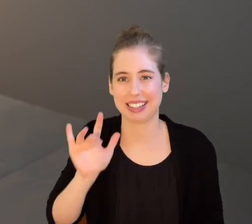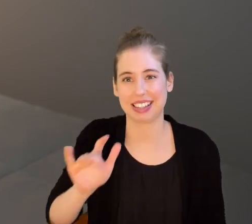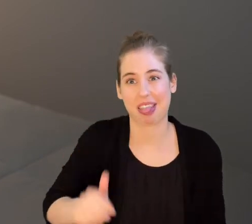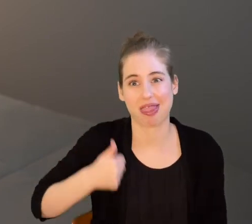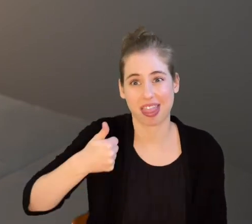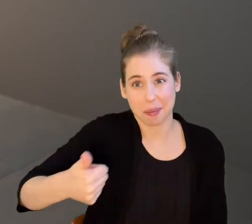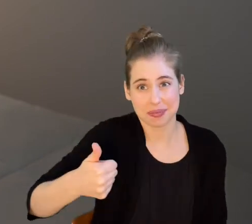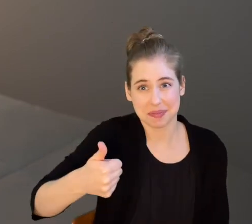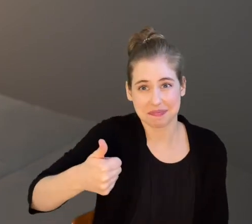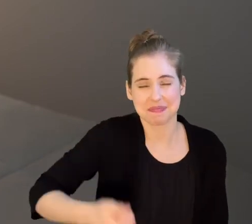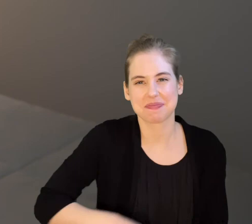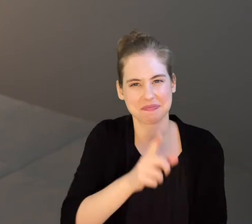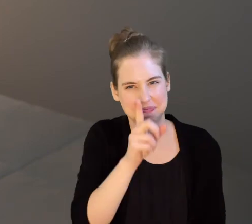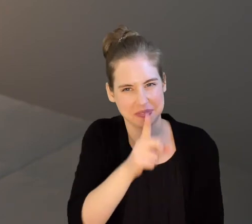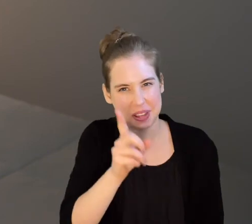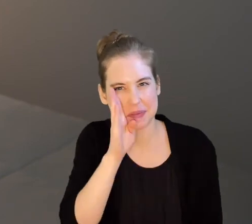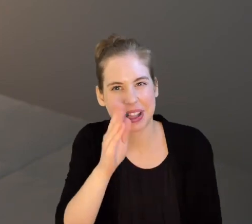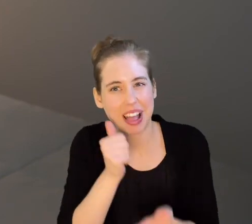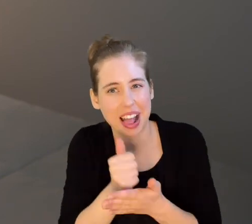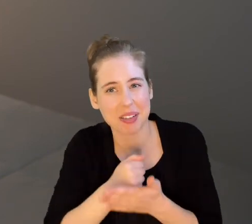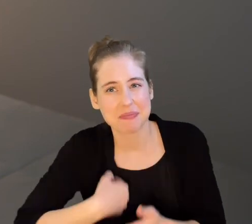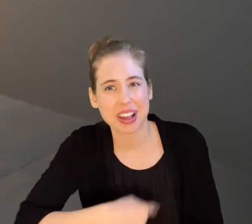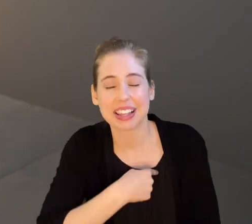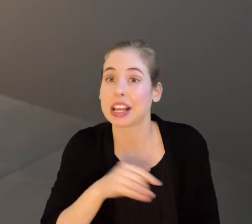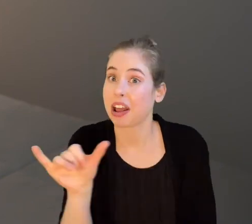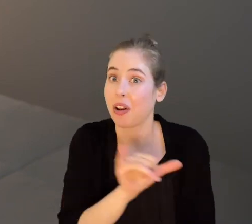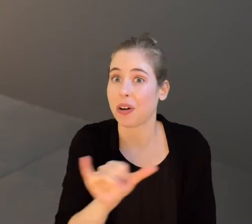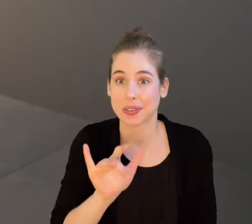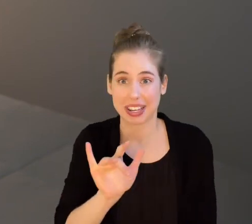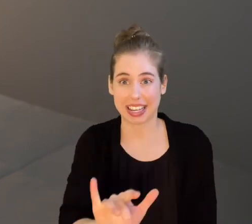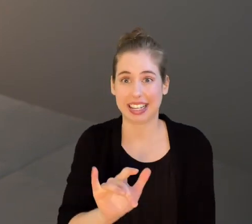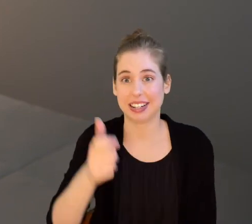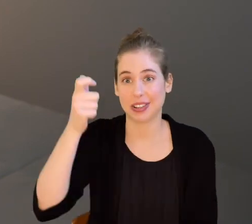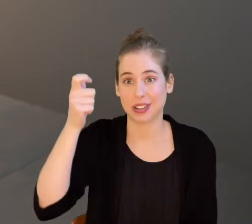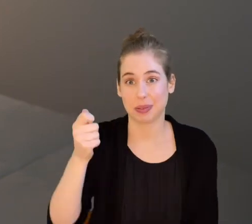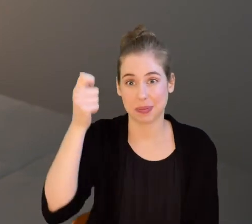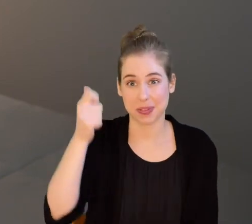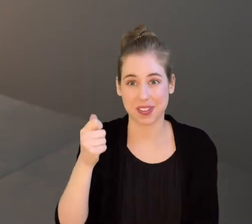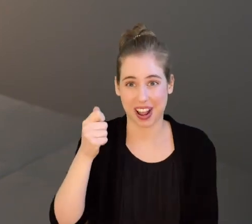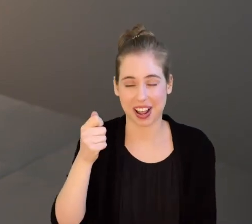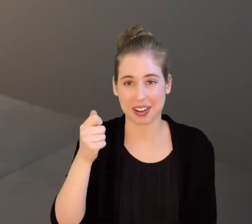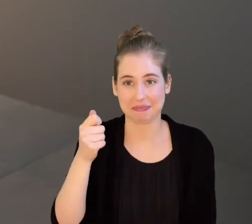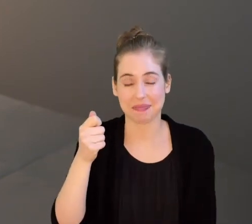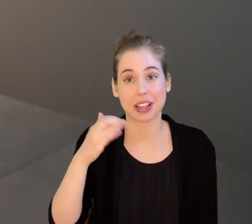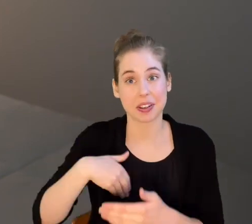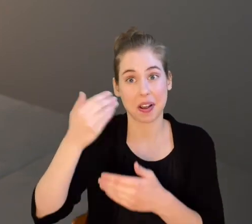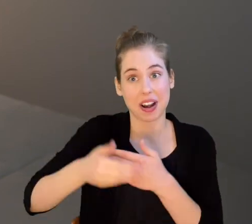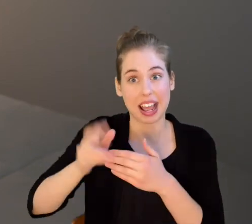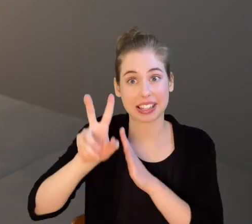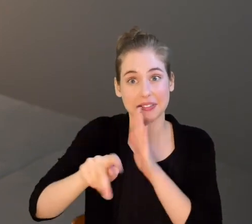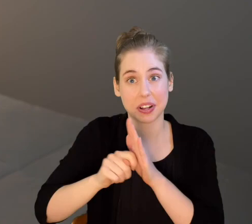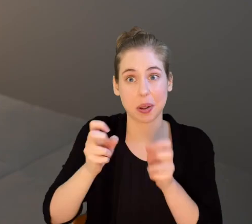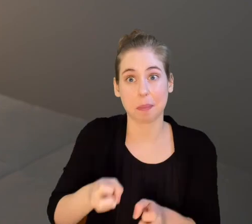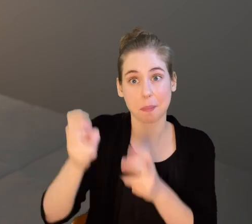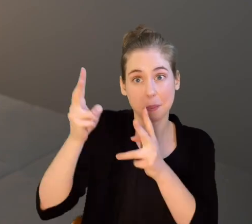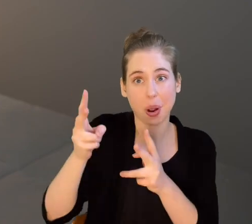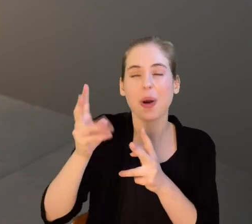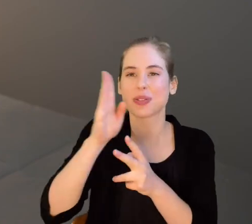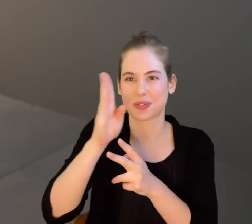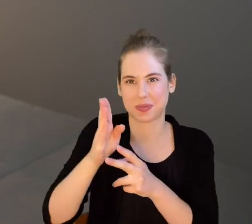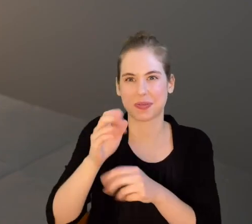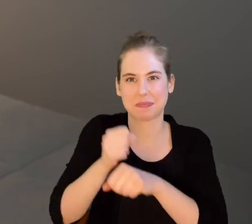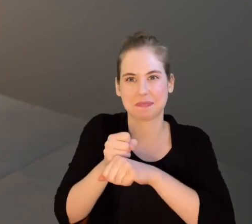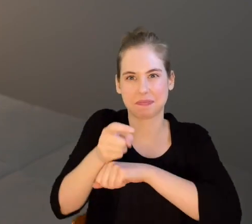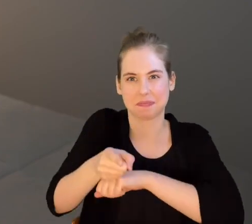that little subscribe button and the bell, so you can be notified of when our latest videos go up. And what did you actually think of